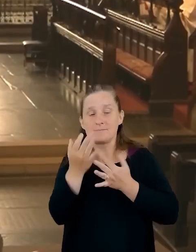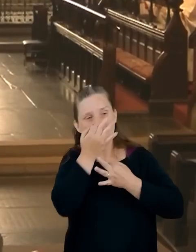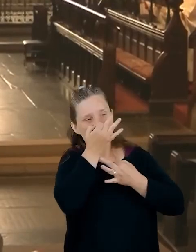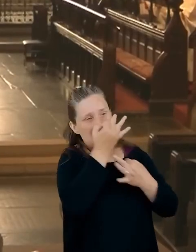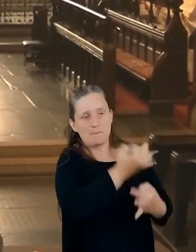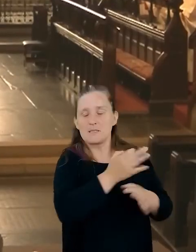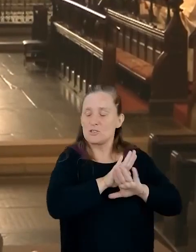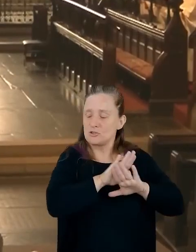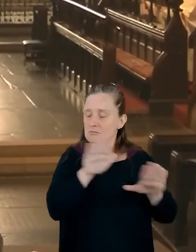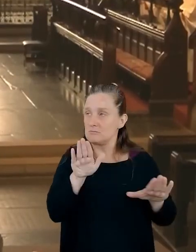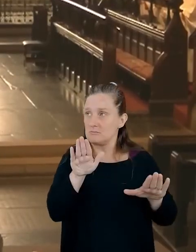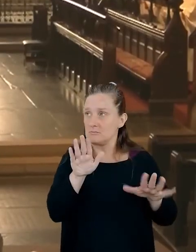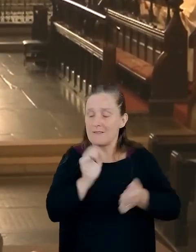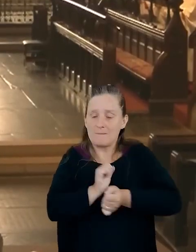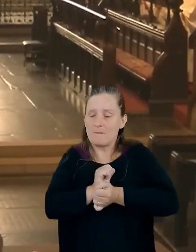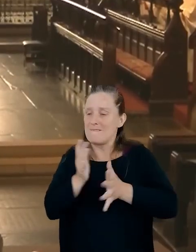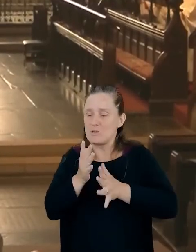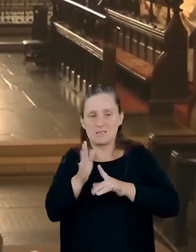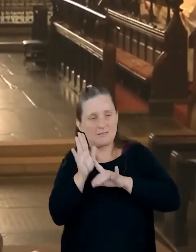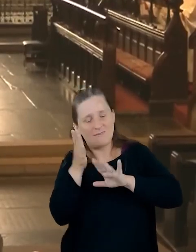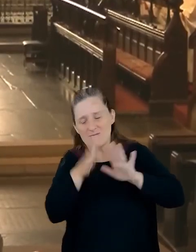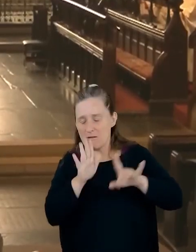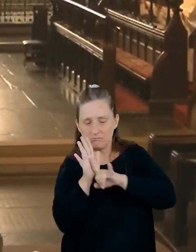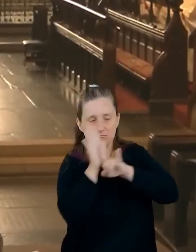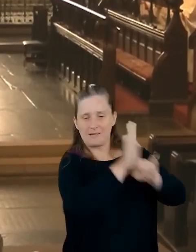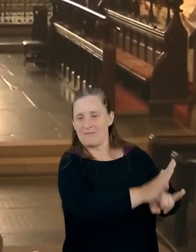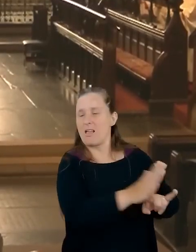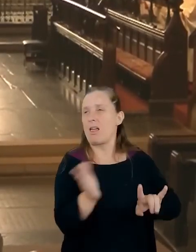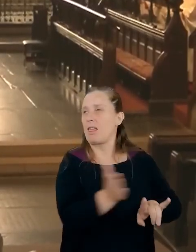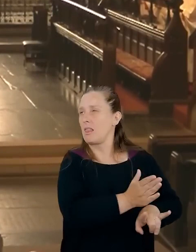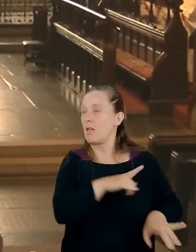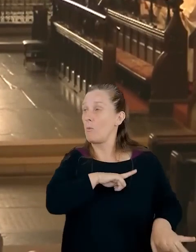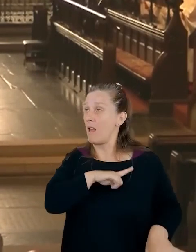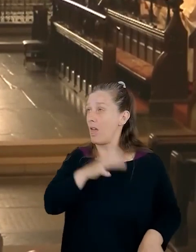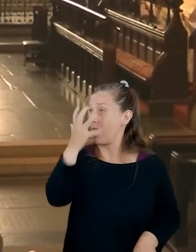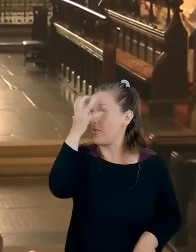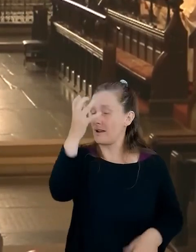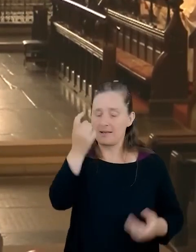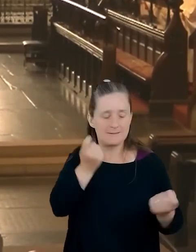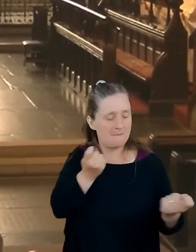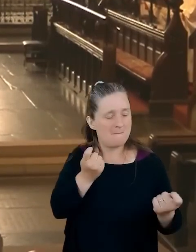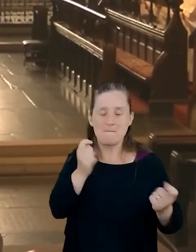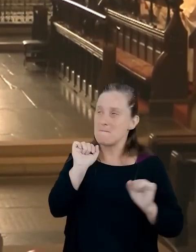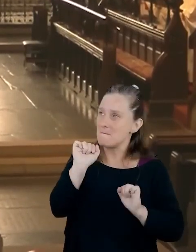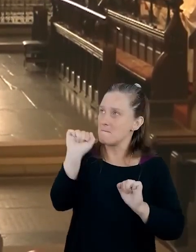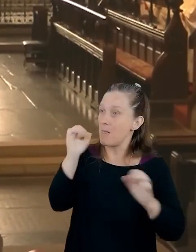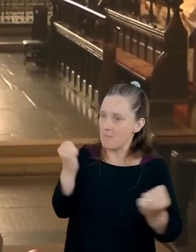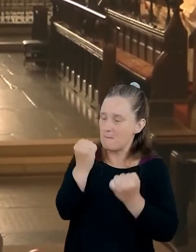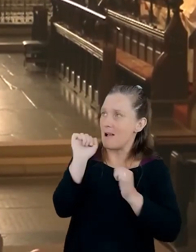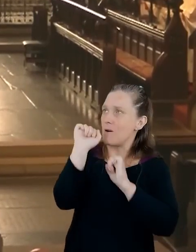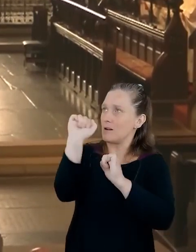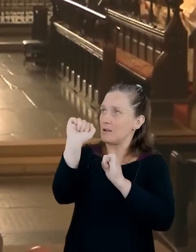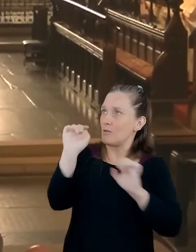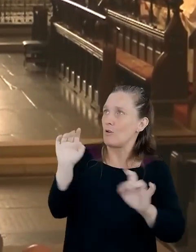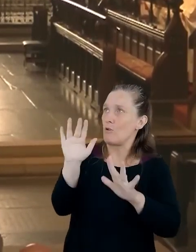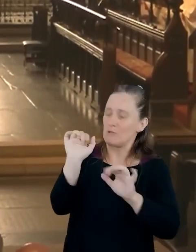And lead us not into temptation, but deliver us from evil. For thine is the kingdom, the power,